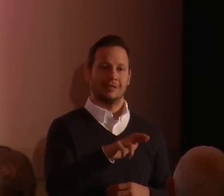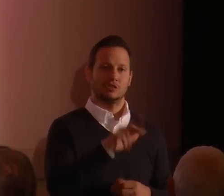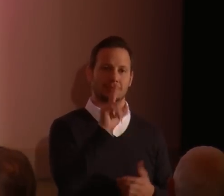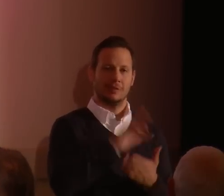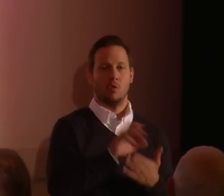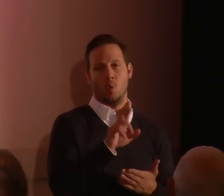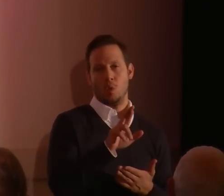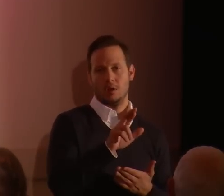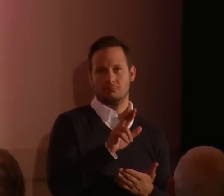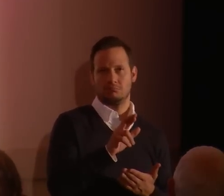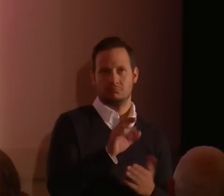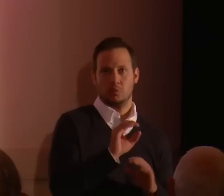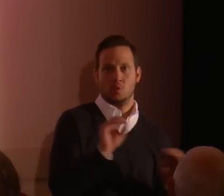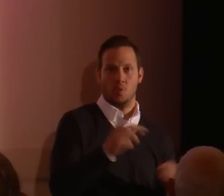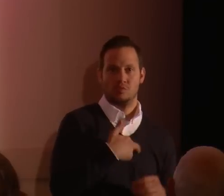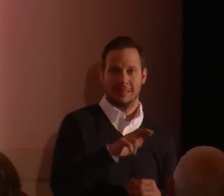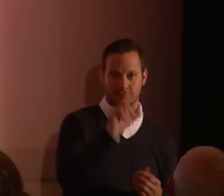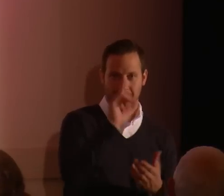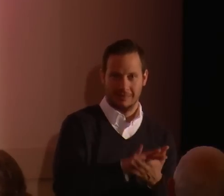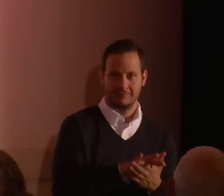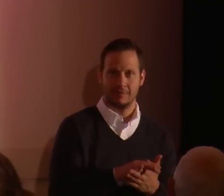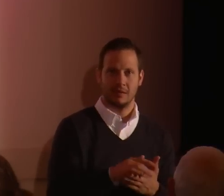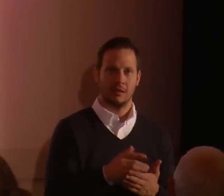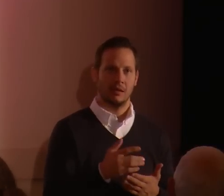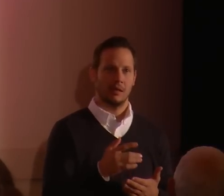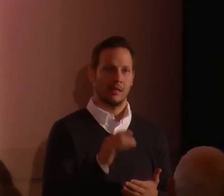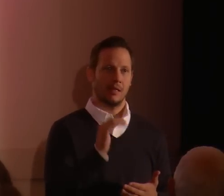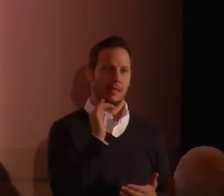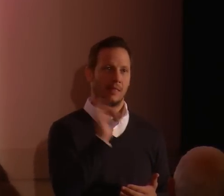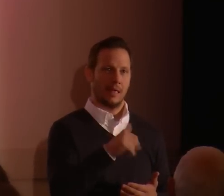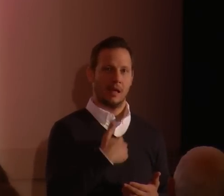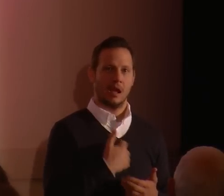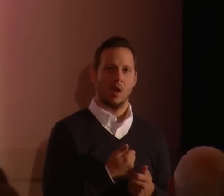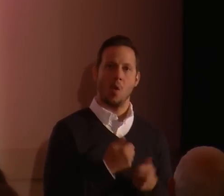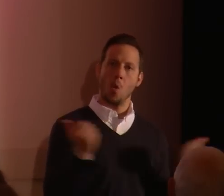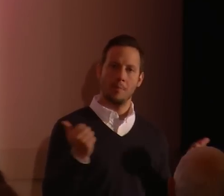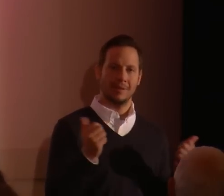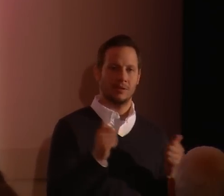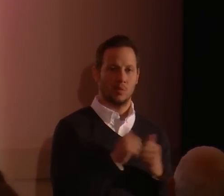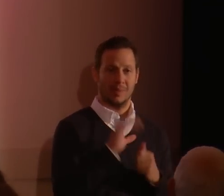the very things I've been so open with CBS about.